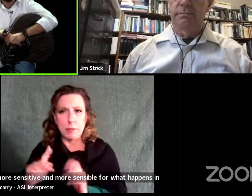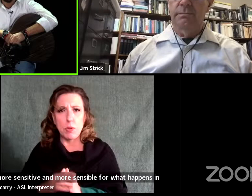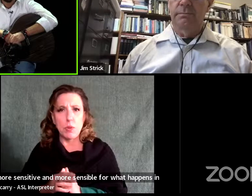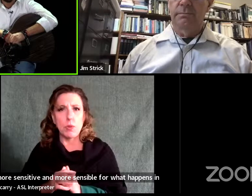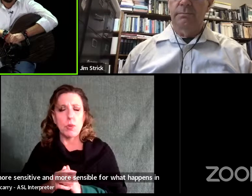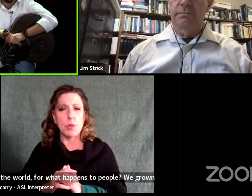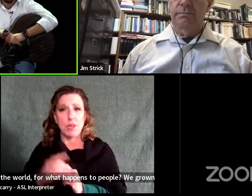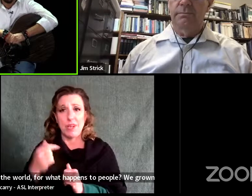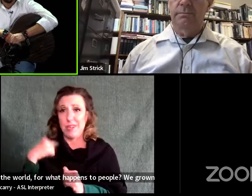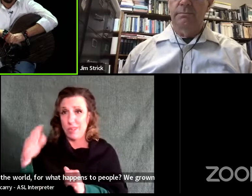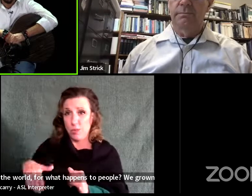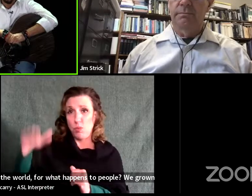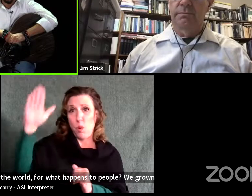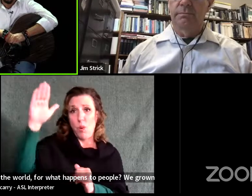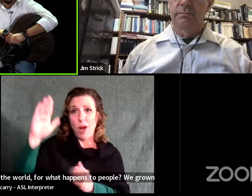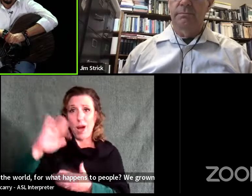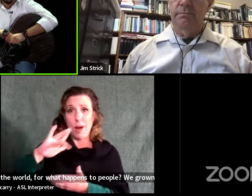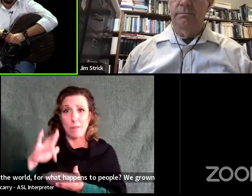grown up over there